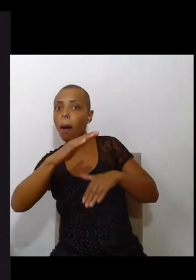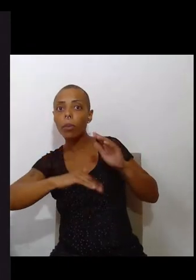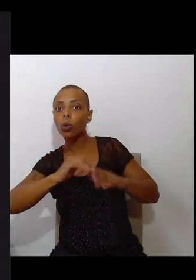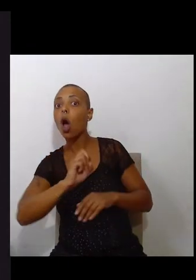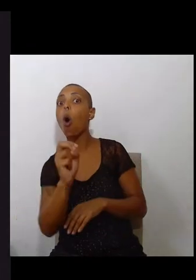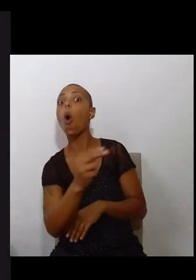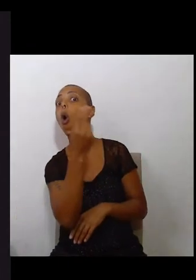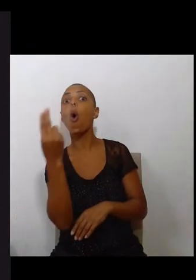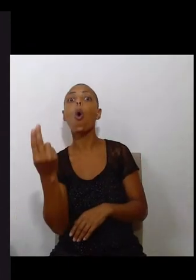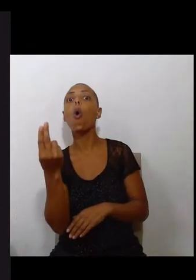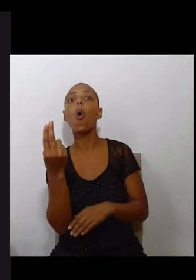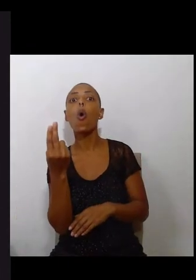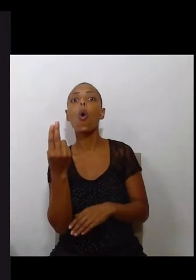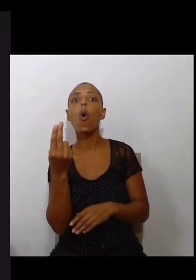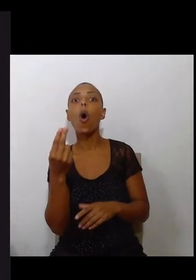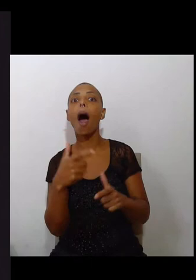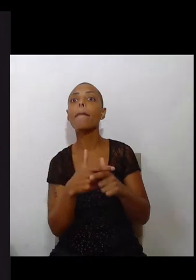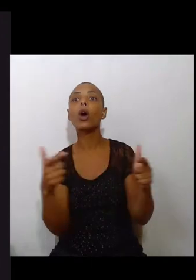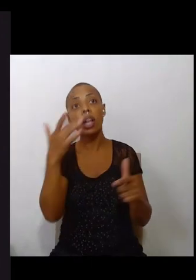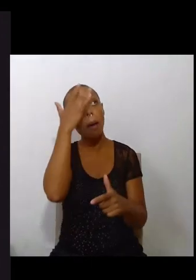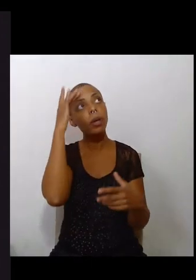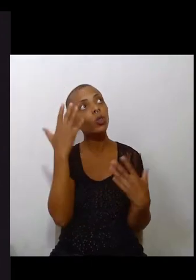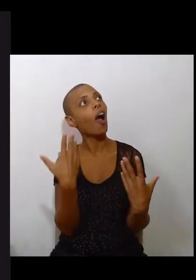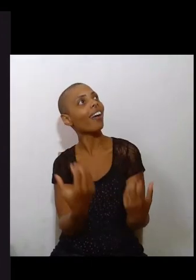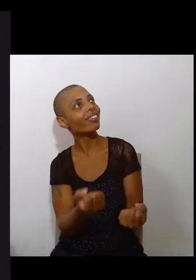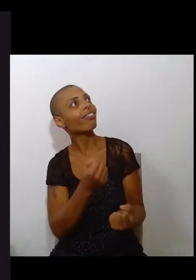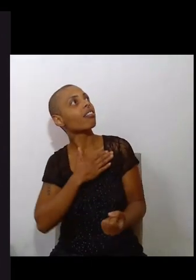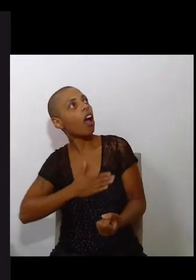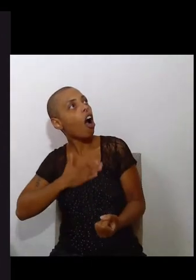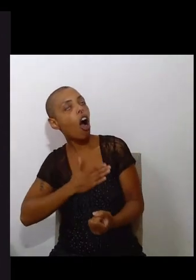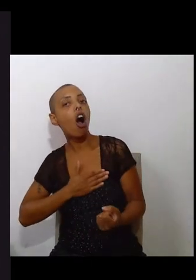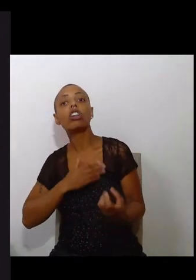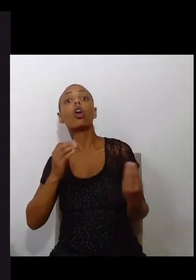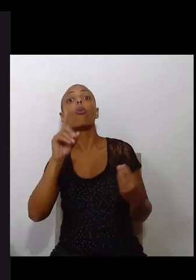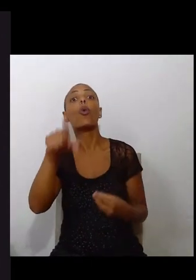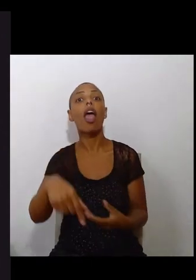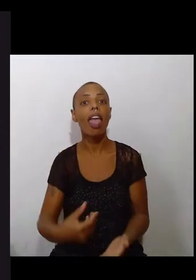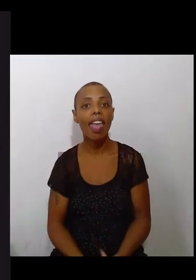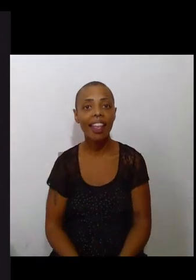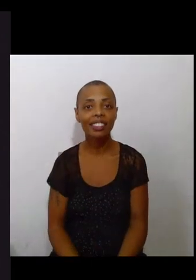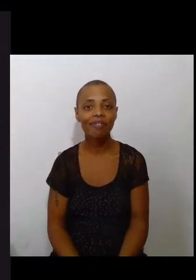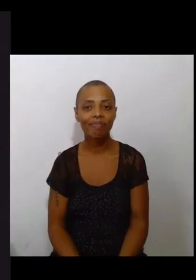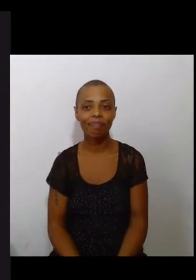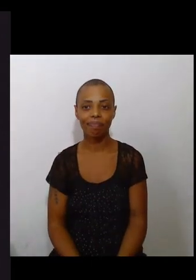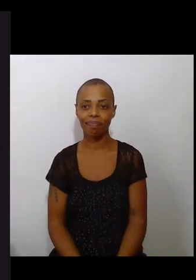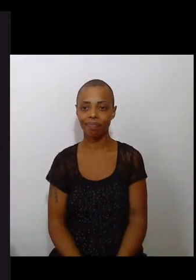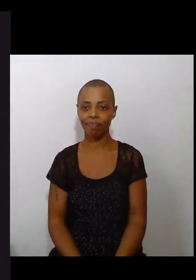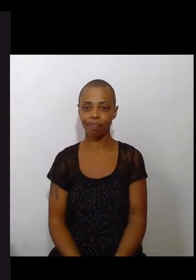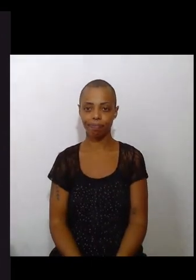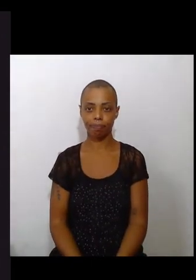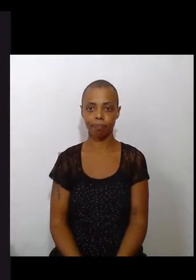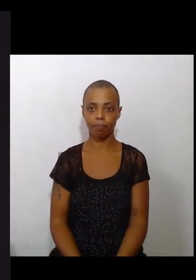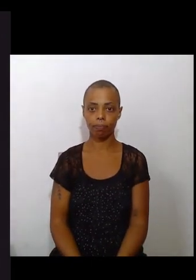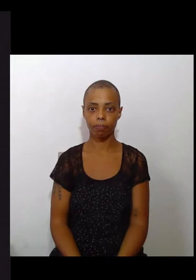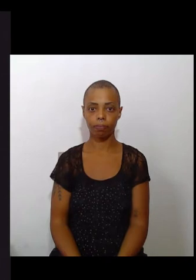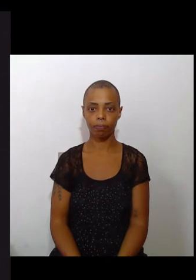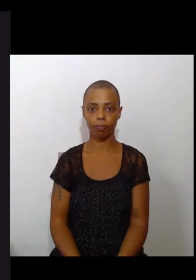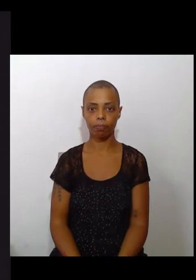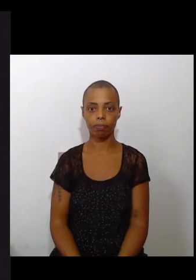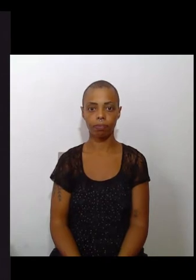or is it largely respected and well received by the public thank